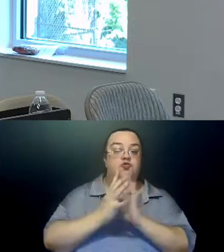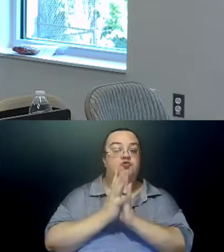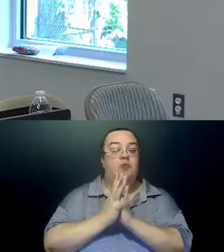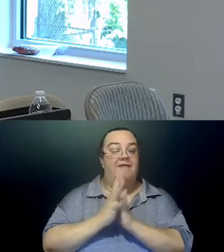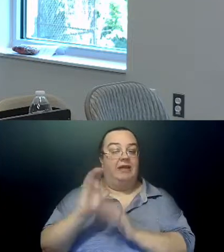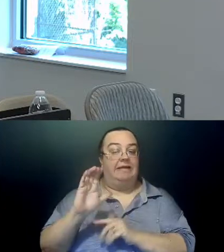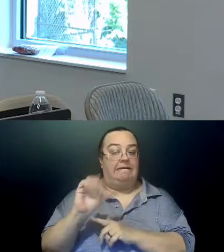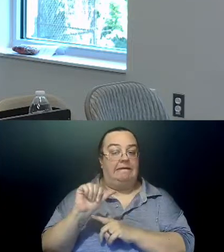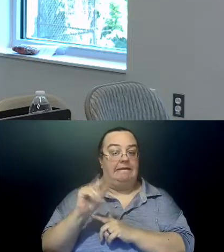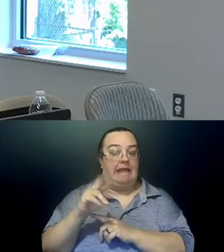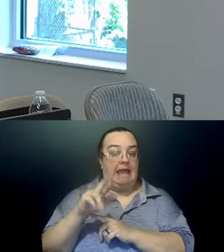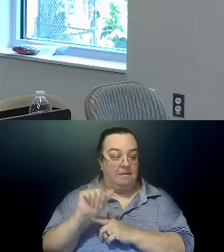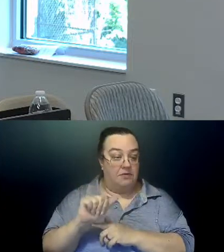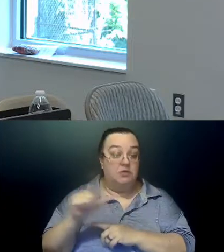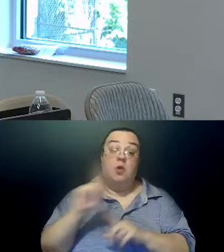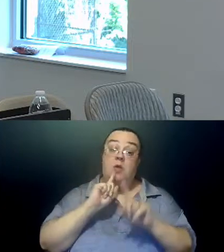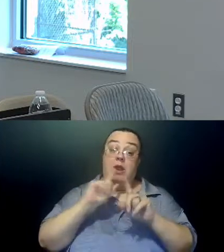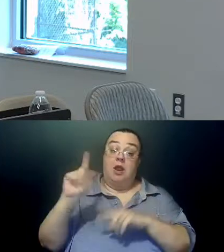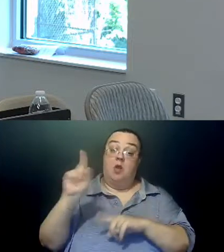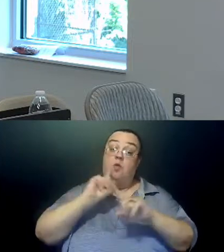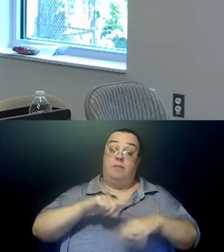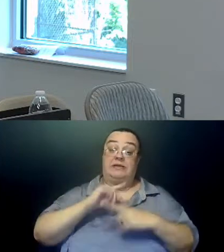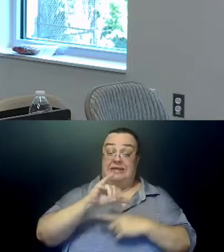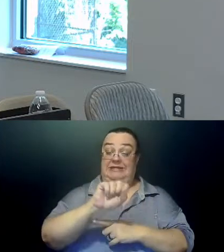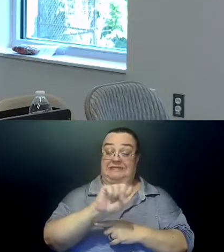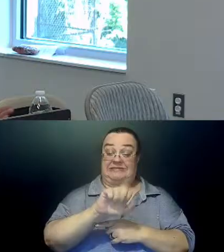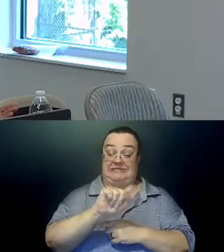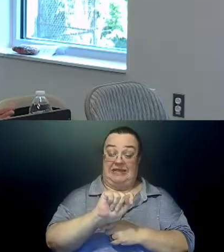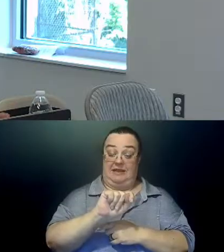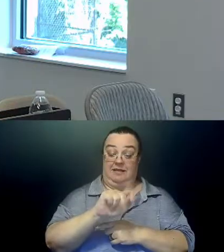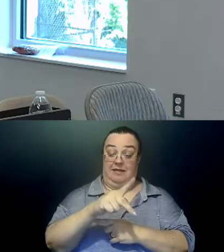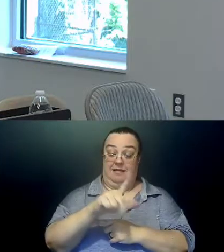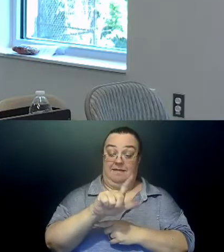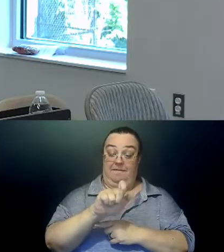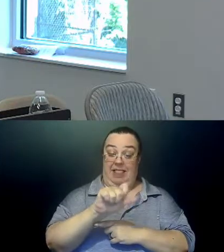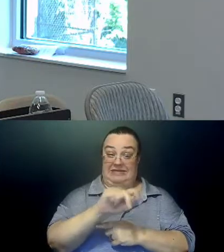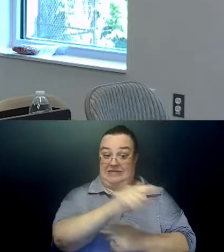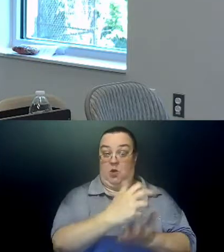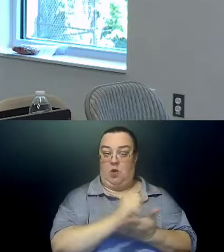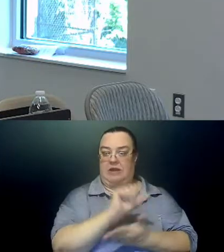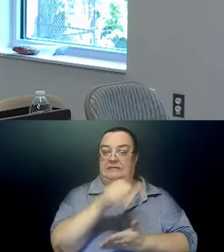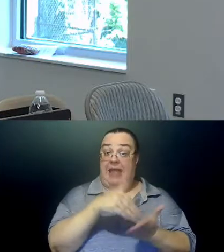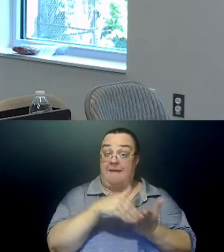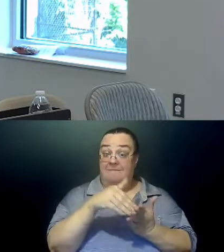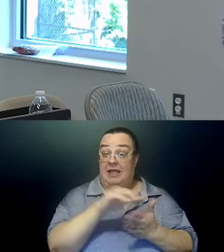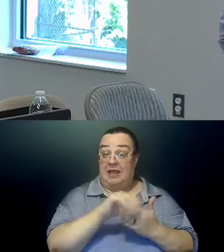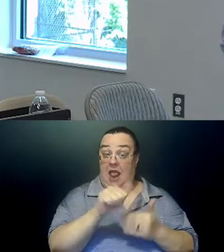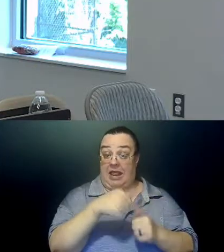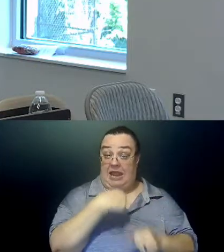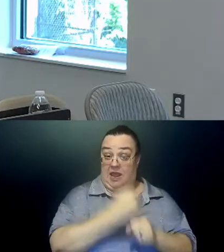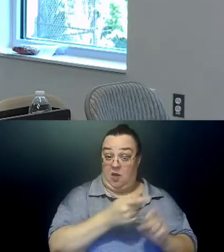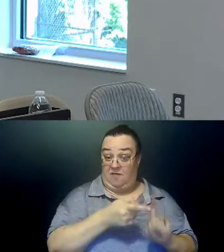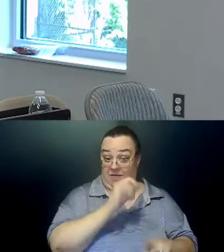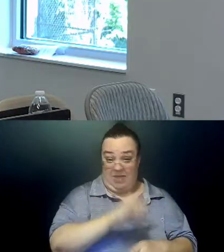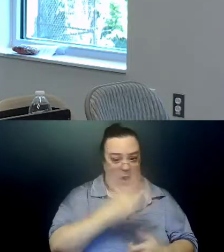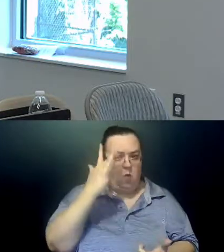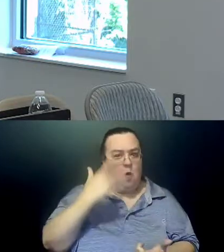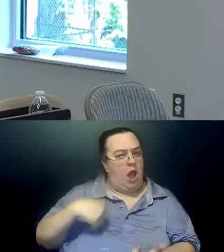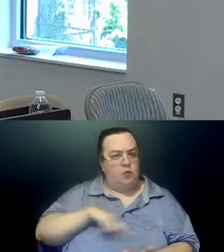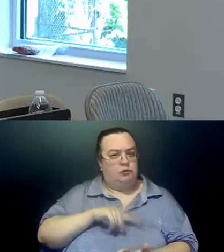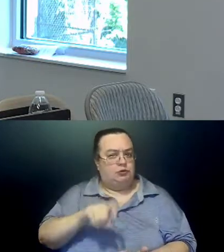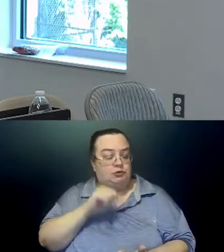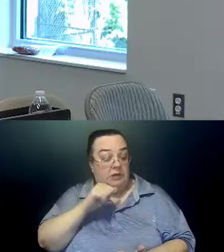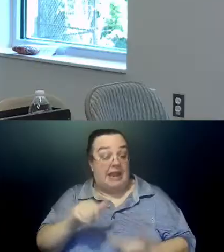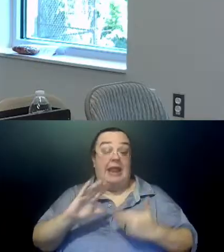that Seat Pleasant makes $10 million a year from that. Why shouldn't we? You know, even if every